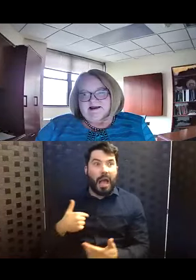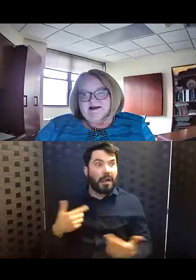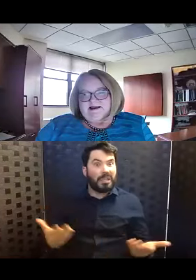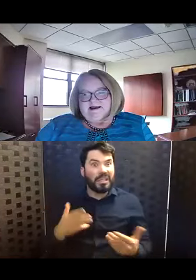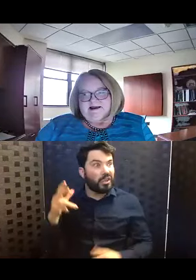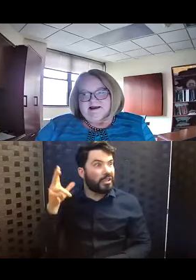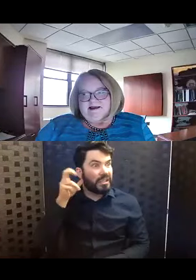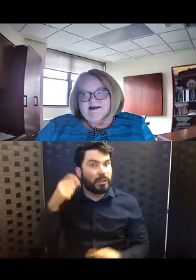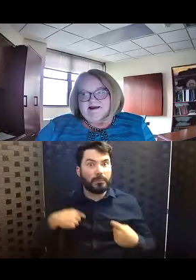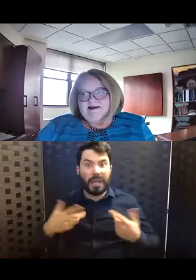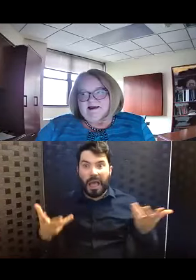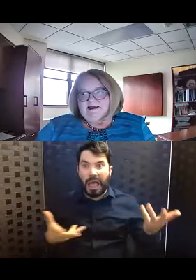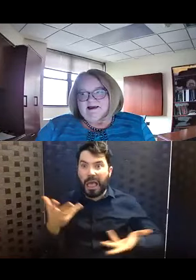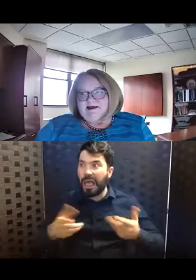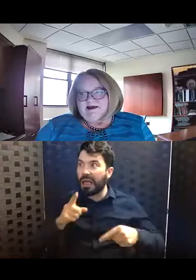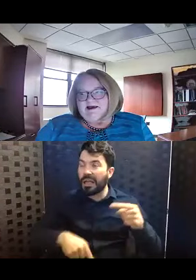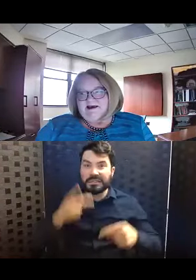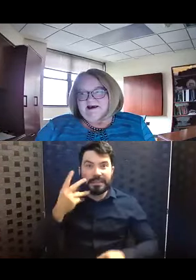you hear me? I can't find my face.